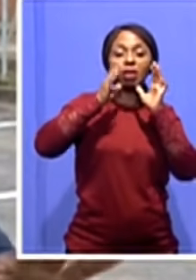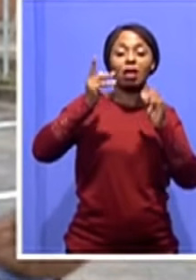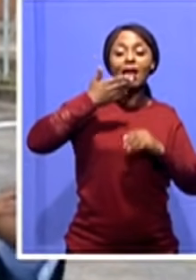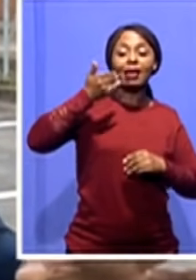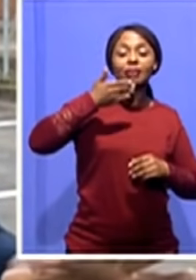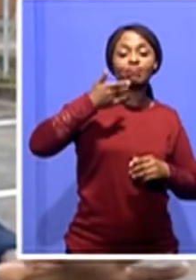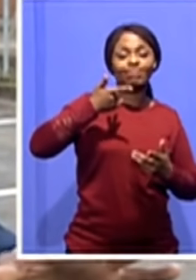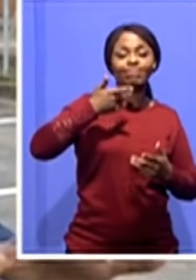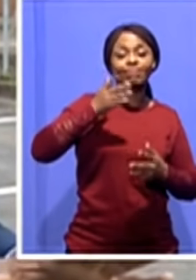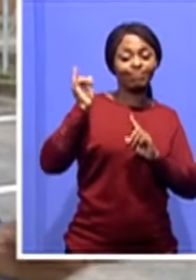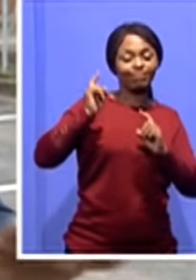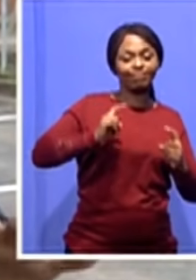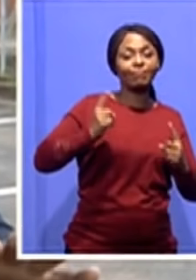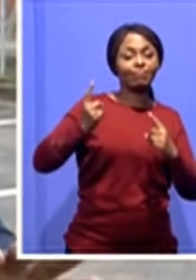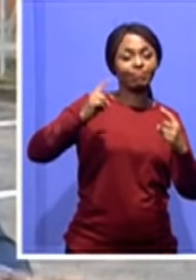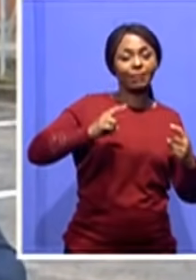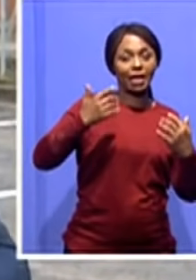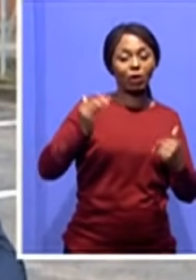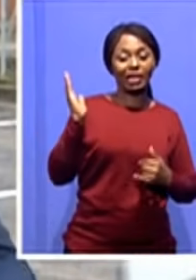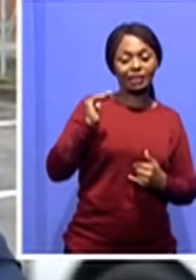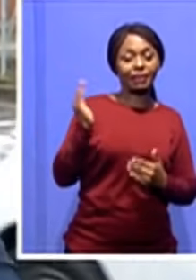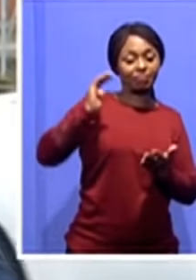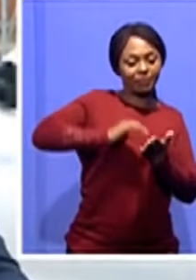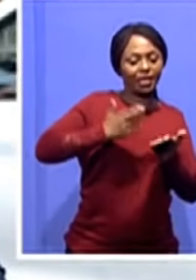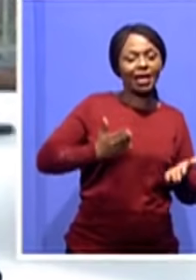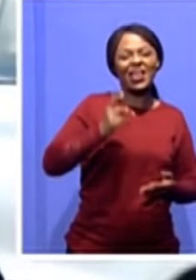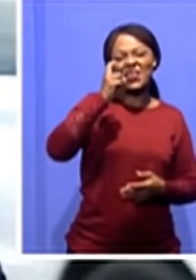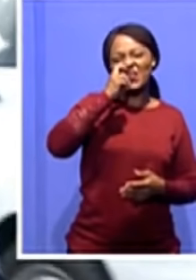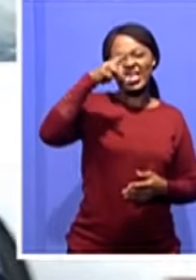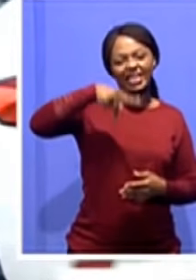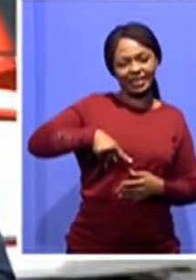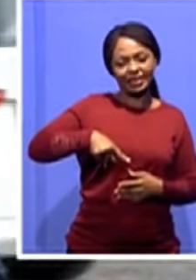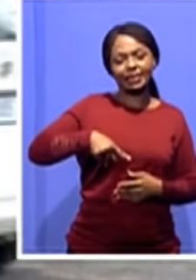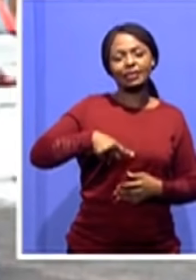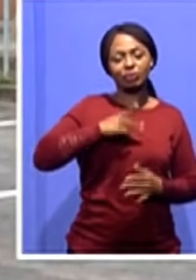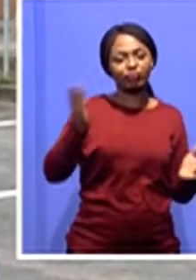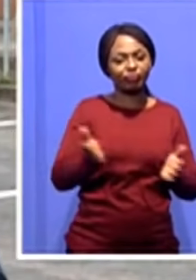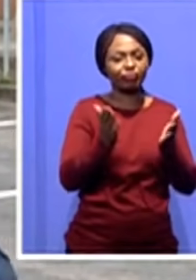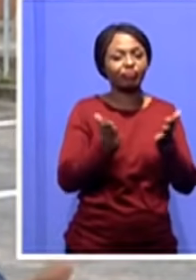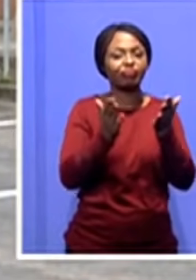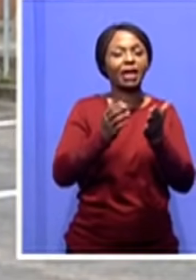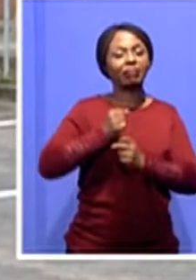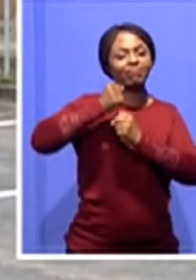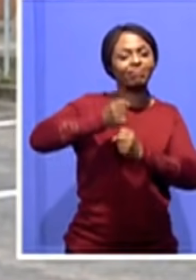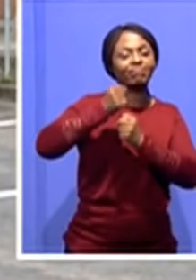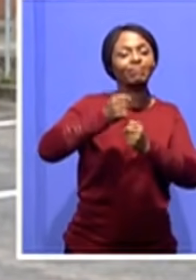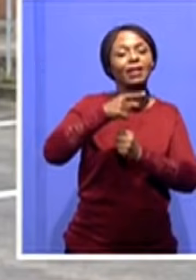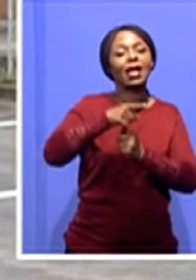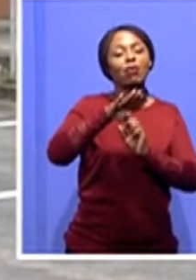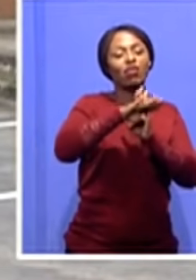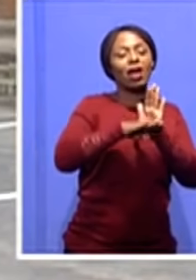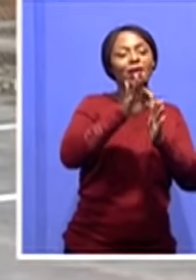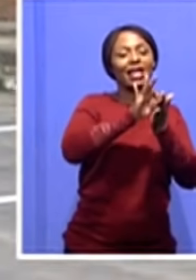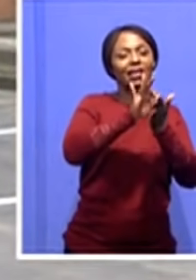speak to the members of this EFF as well as supporters about the program of electioneering, Blaine. But let's not waste time, Blaine,